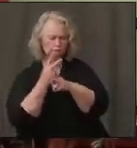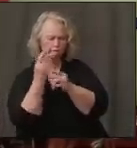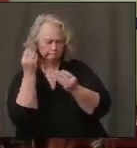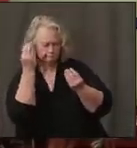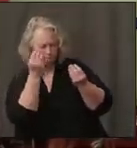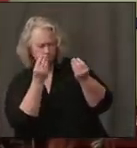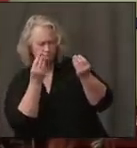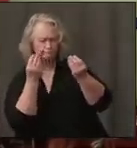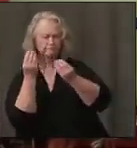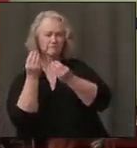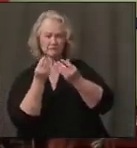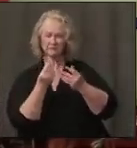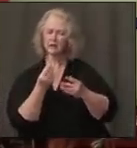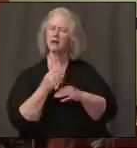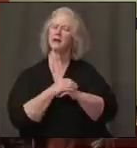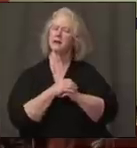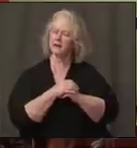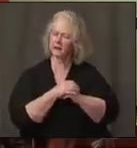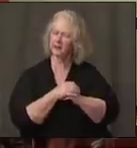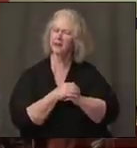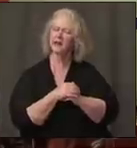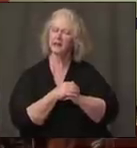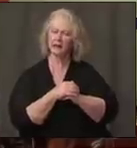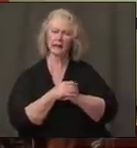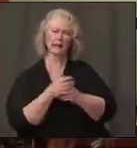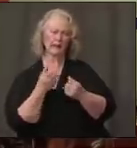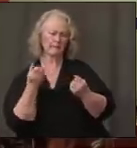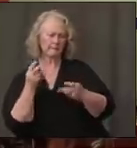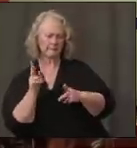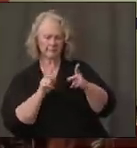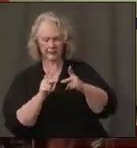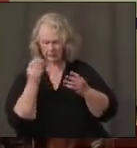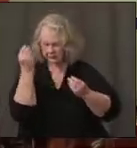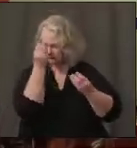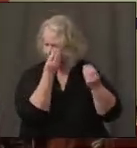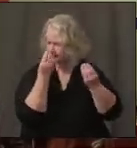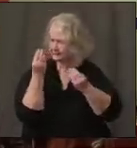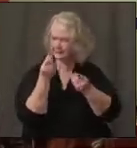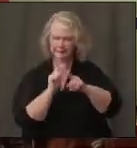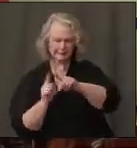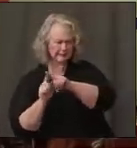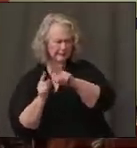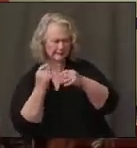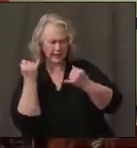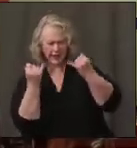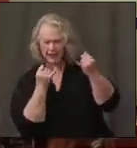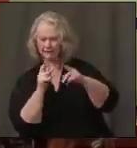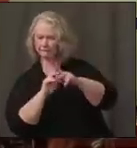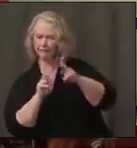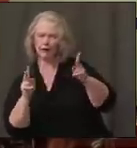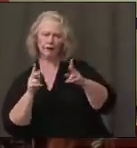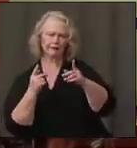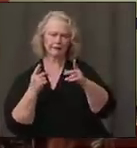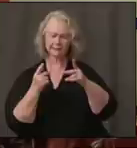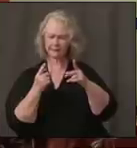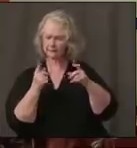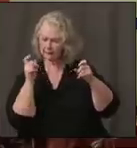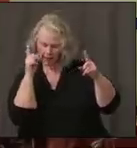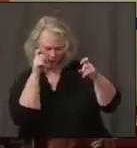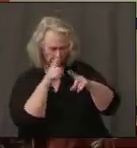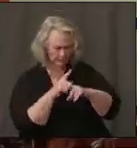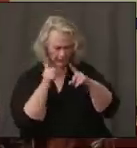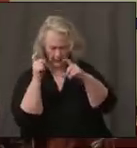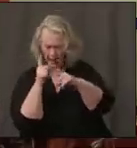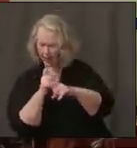I think people were considering lots of complicated issues and lots of complicated opinions in a situation of